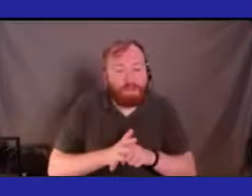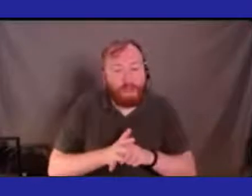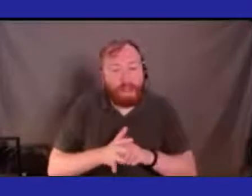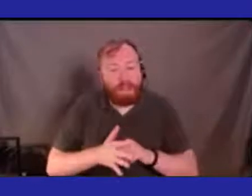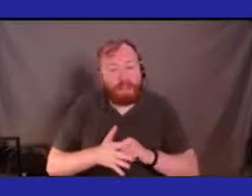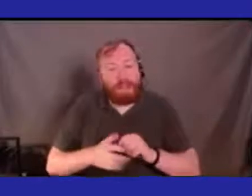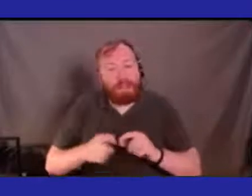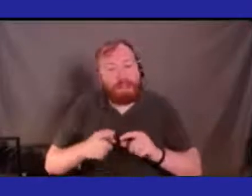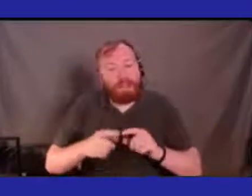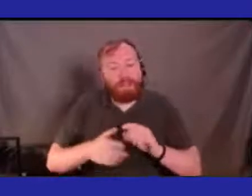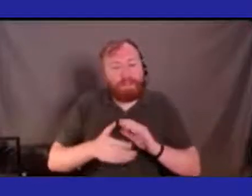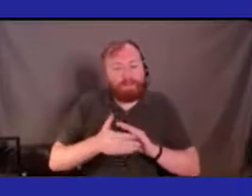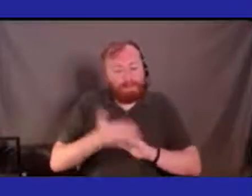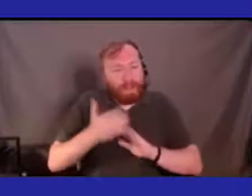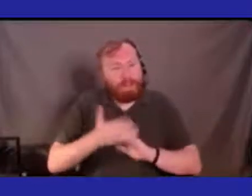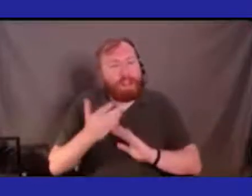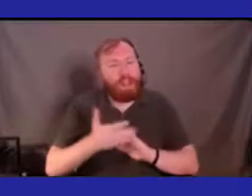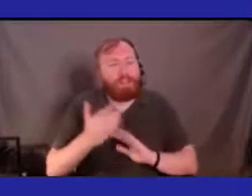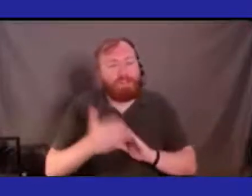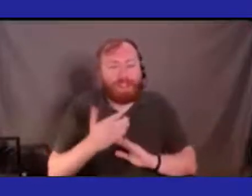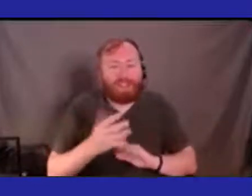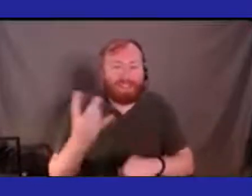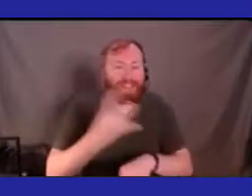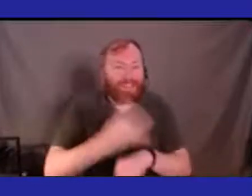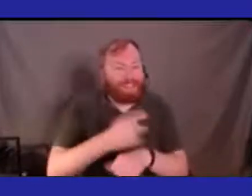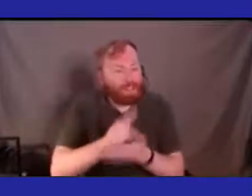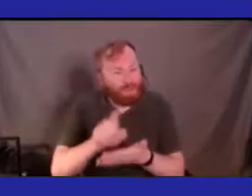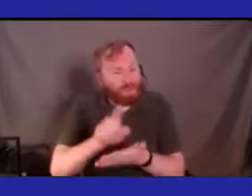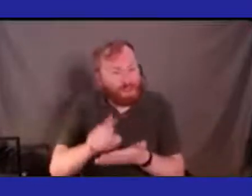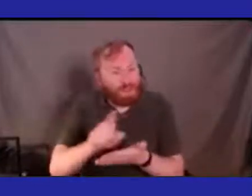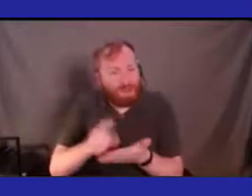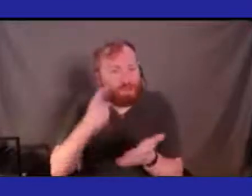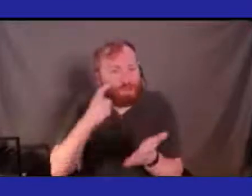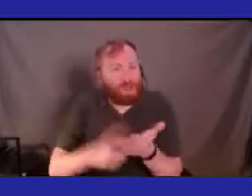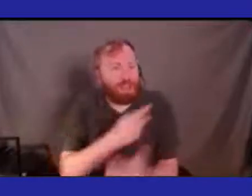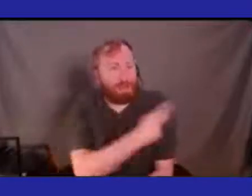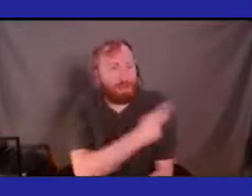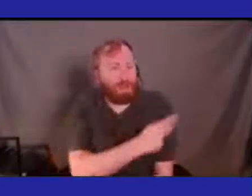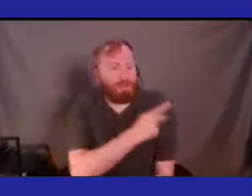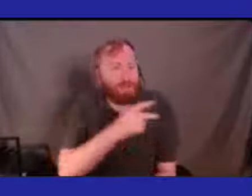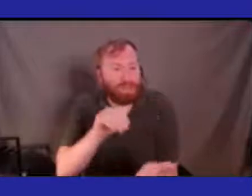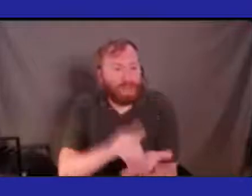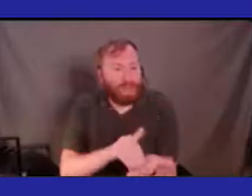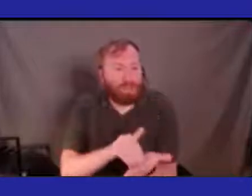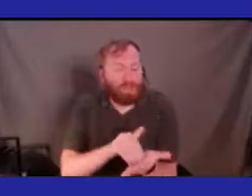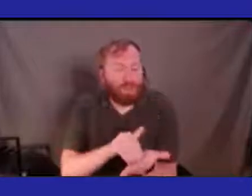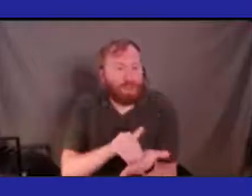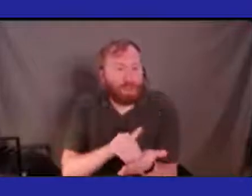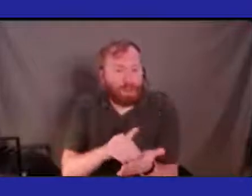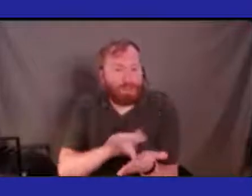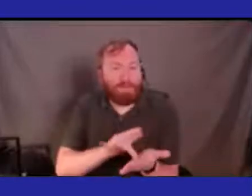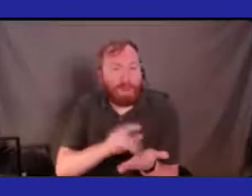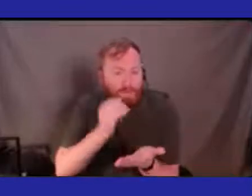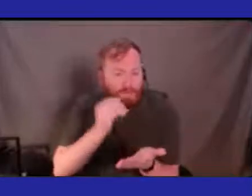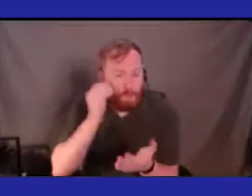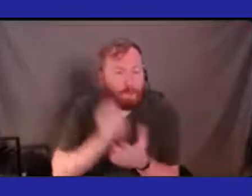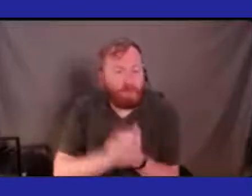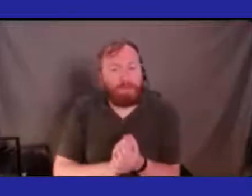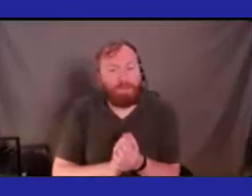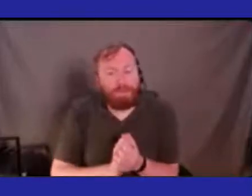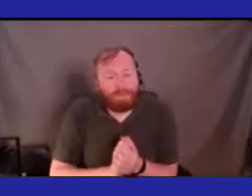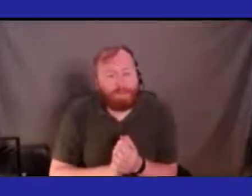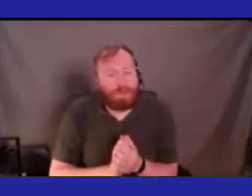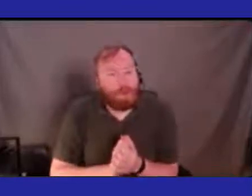PCMH recognized award, Patient Centered Medical Home. The PCMH CCE Quality Award